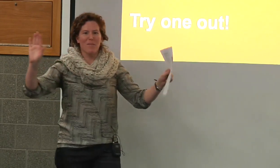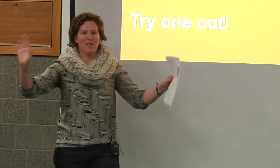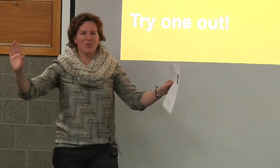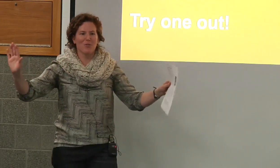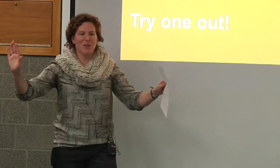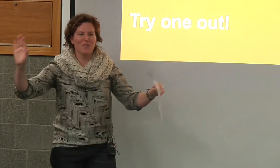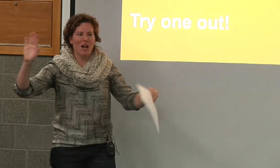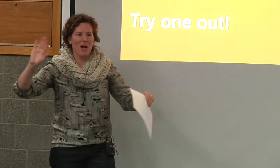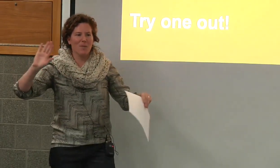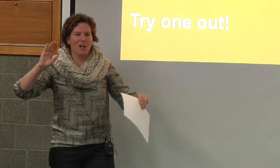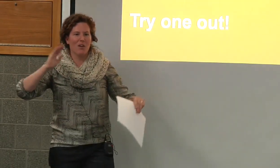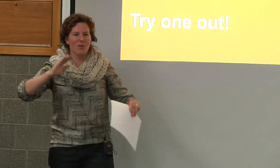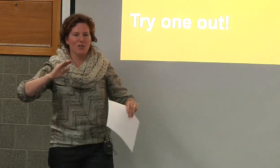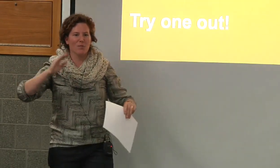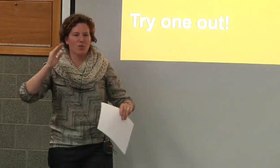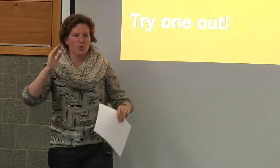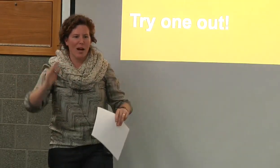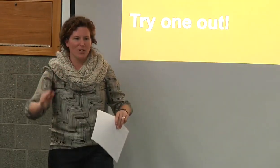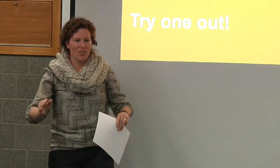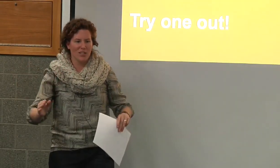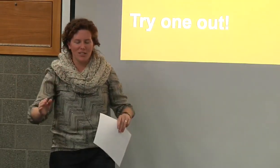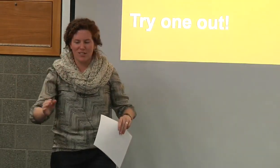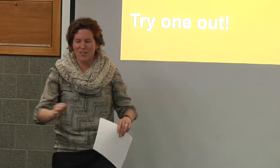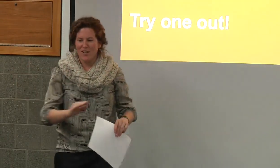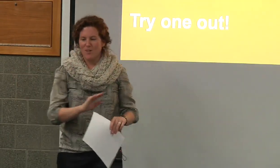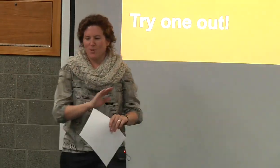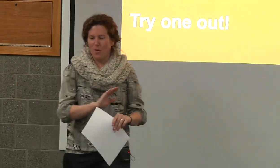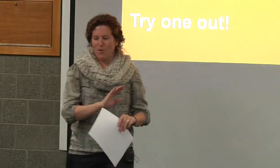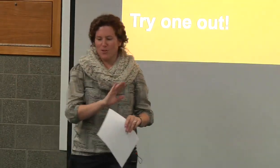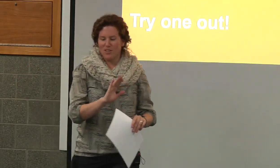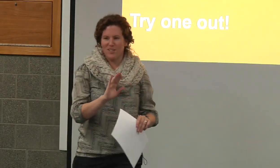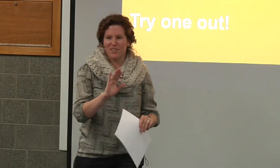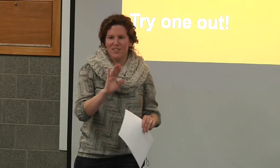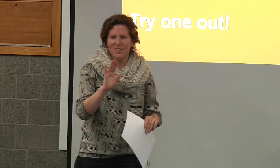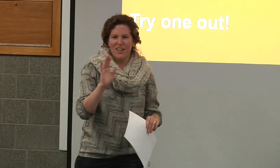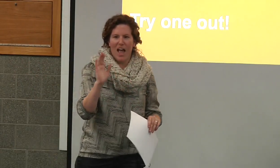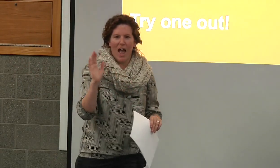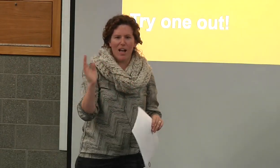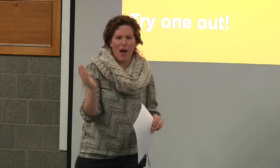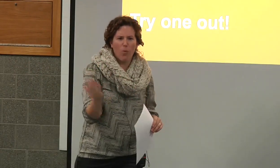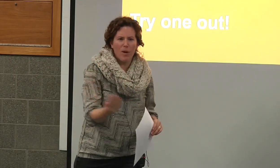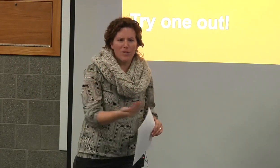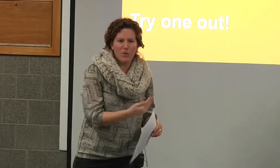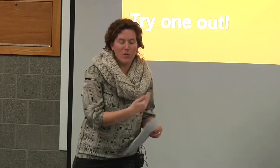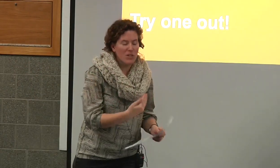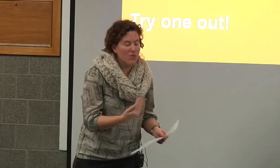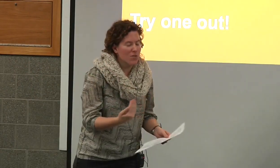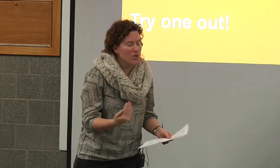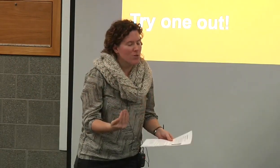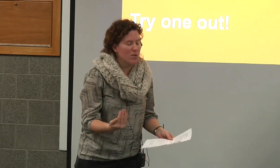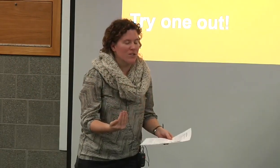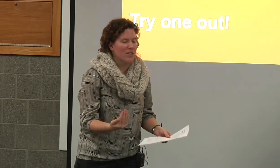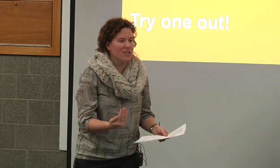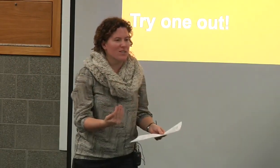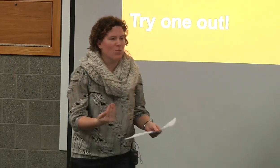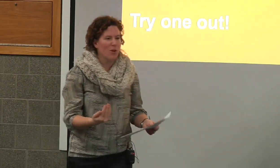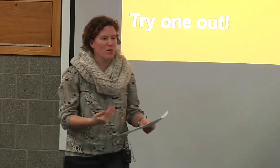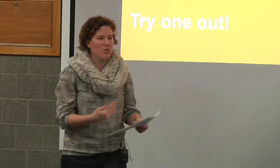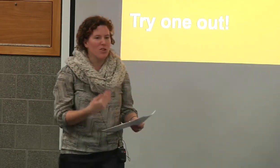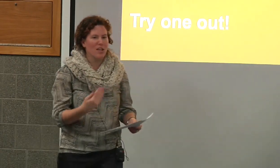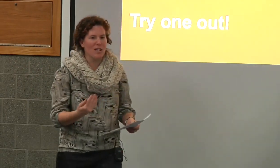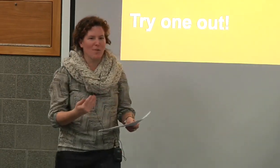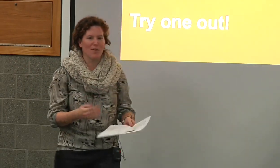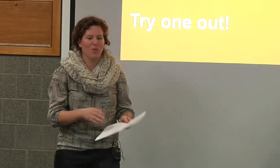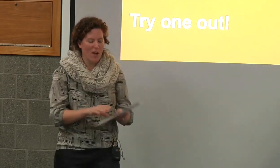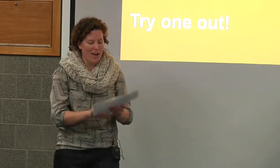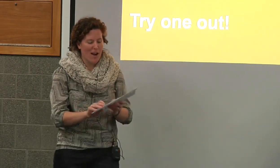All right, so I want to make sure that we have time to cover some strategies. So I'll just, so especially if you're new to this,